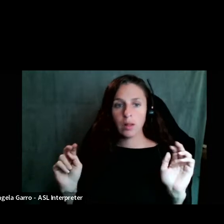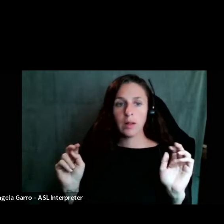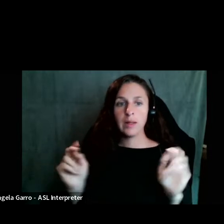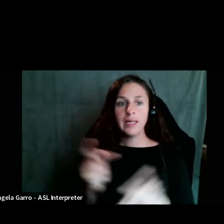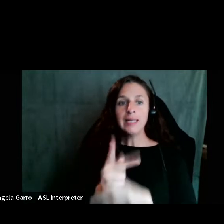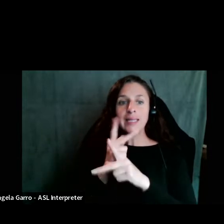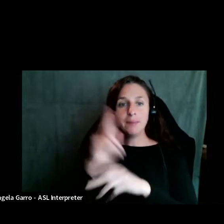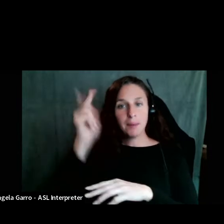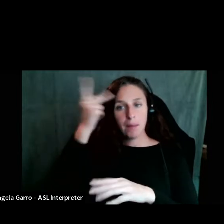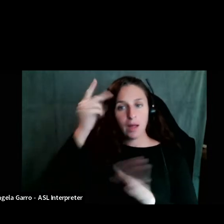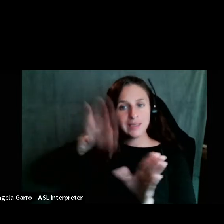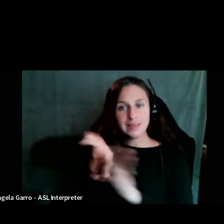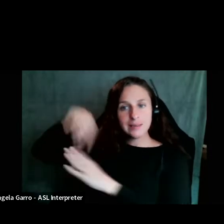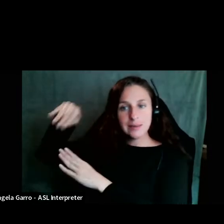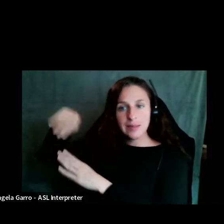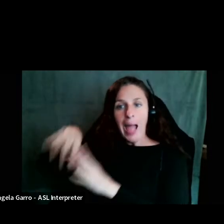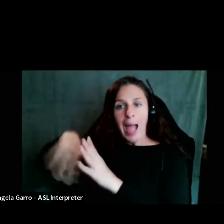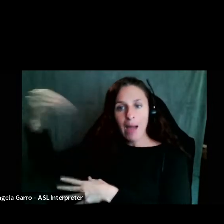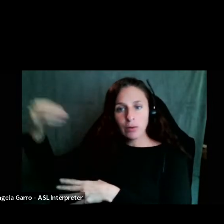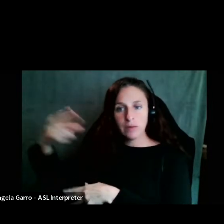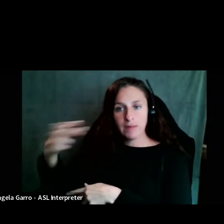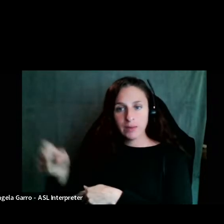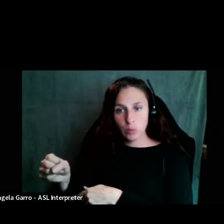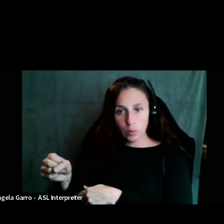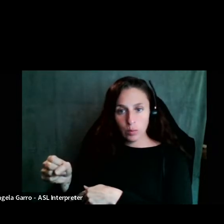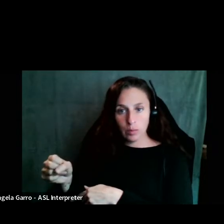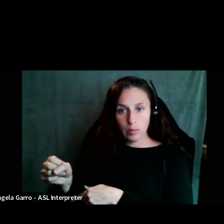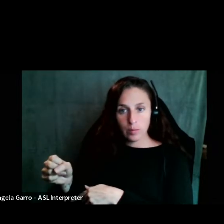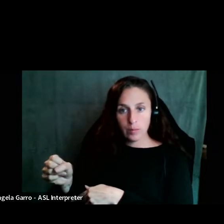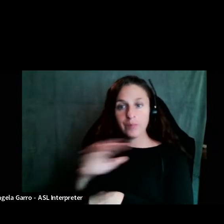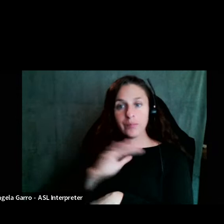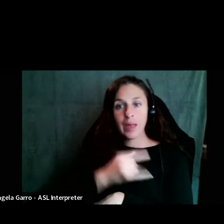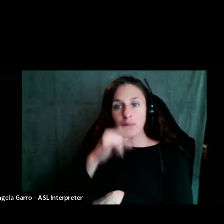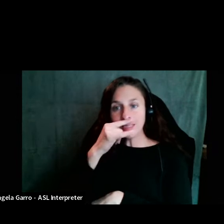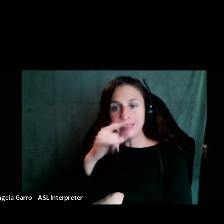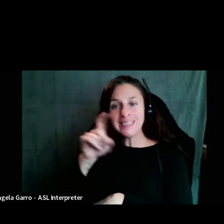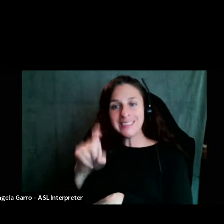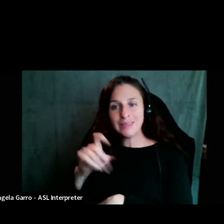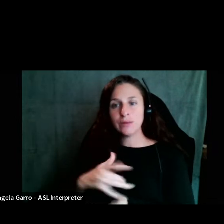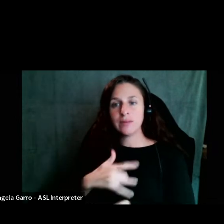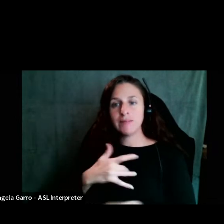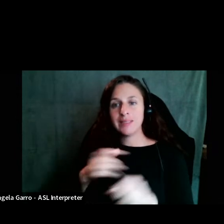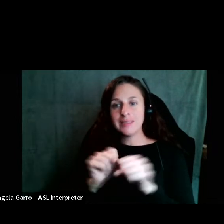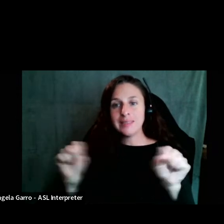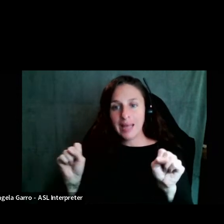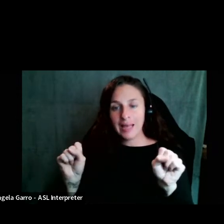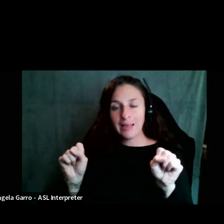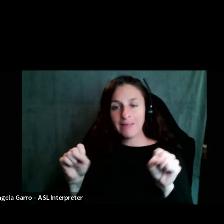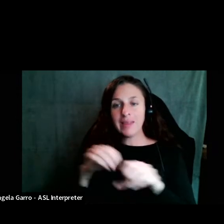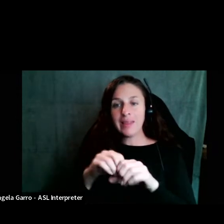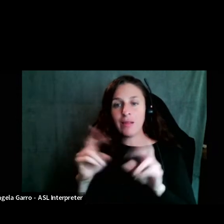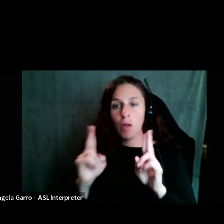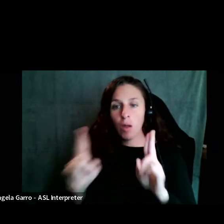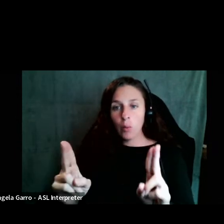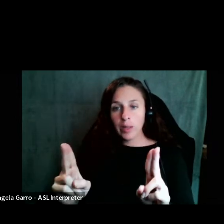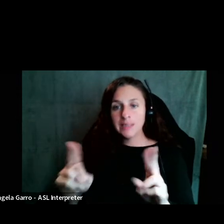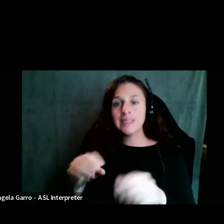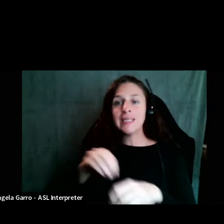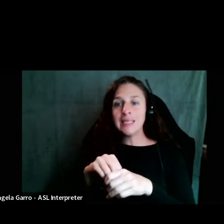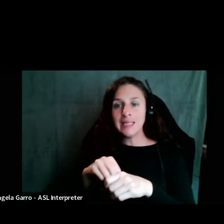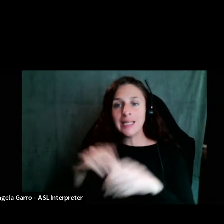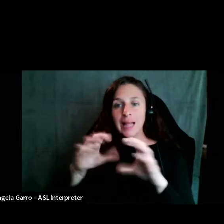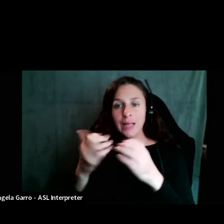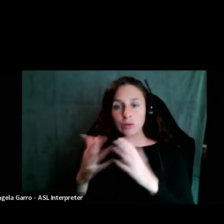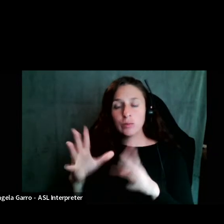keeping politics out of high school. Our kids need to feel safe in the hallways, in the classrooms, and amongst